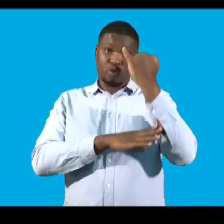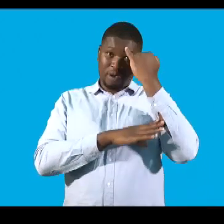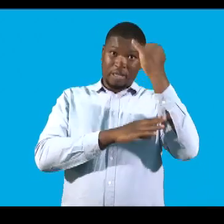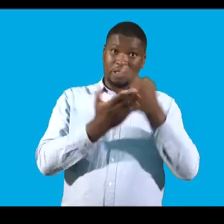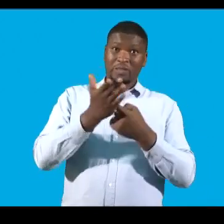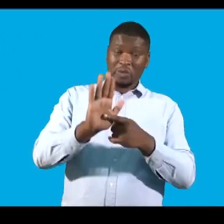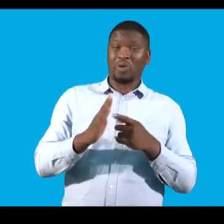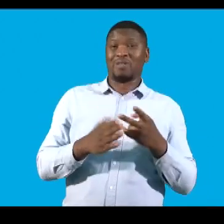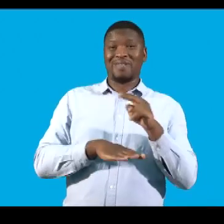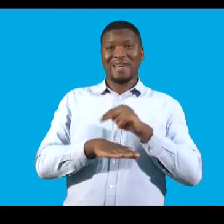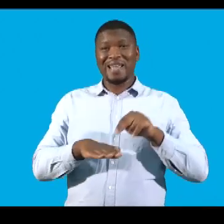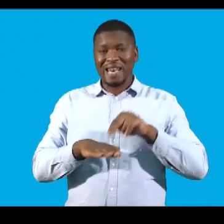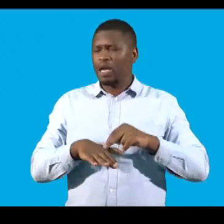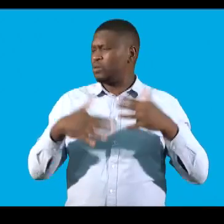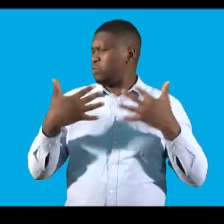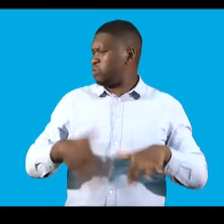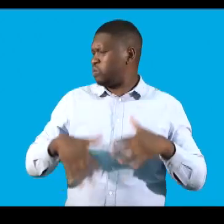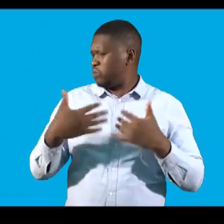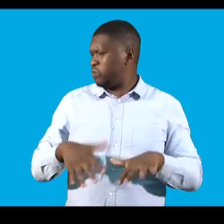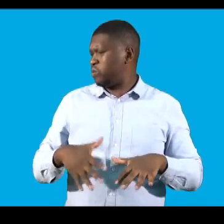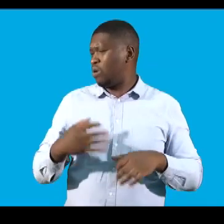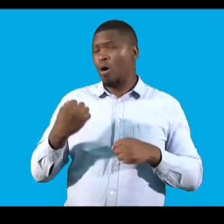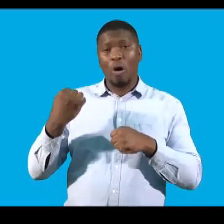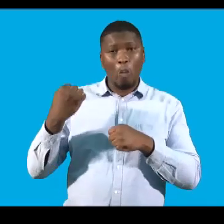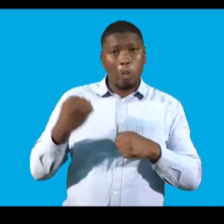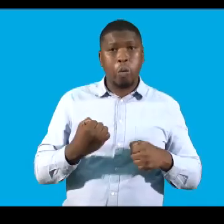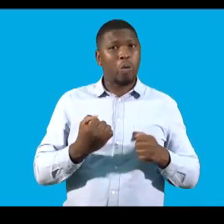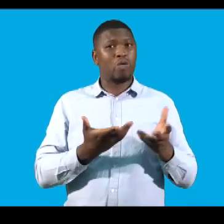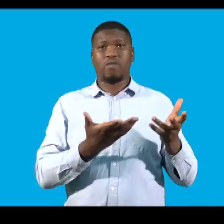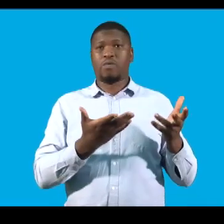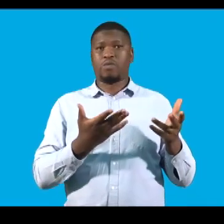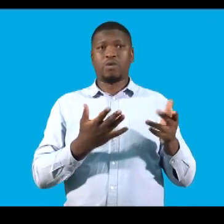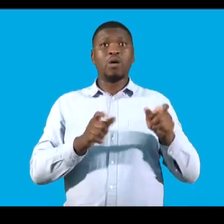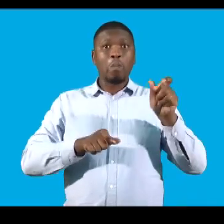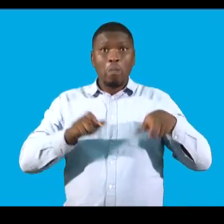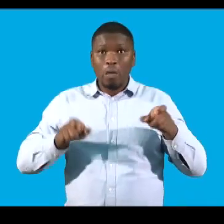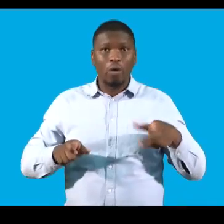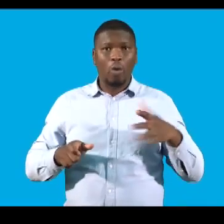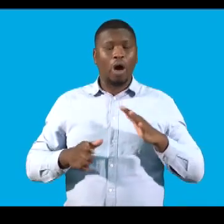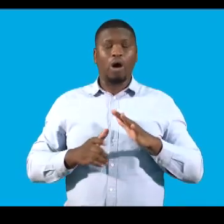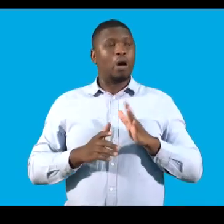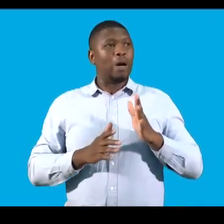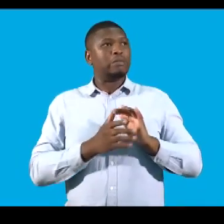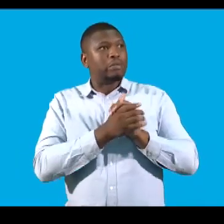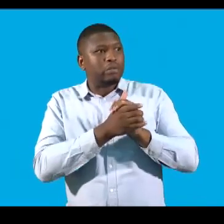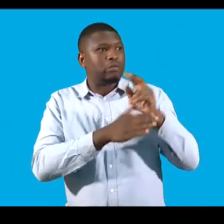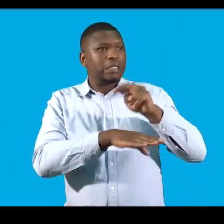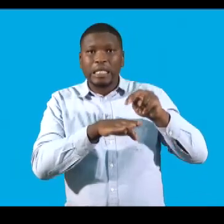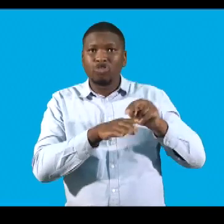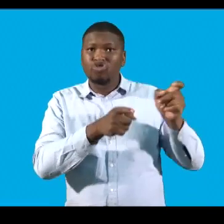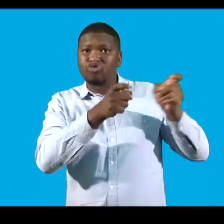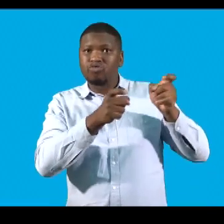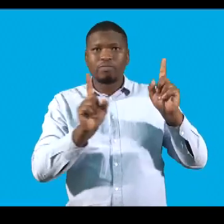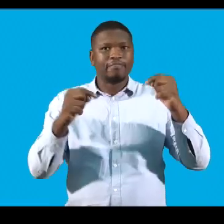that nature is a powerful force. People are at the mercy of nature and it cannot be